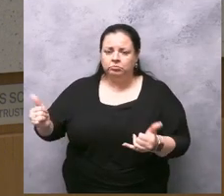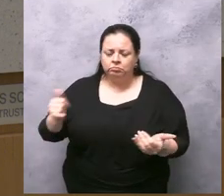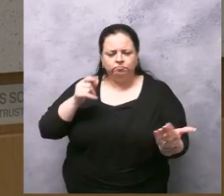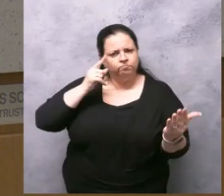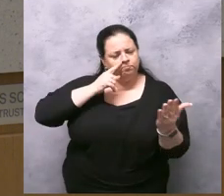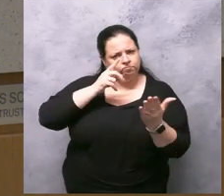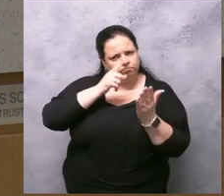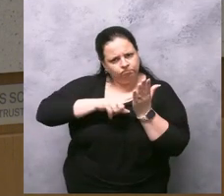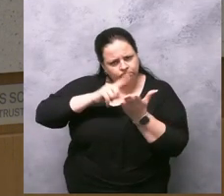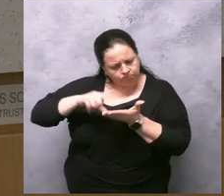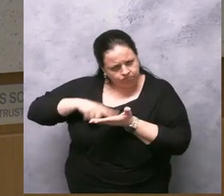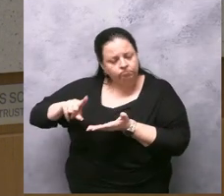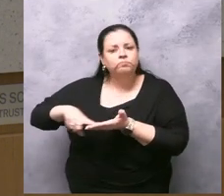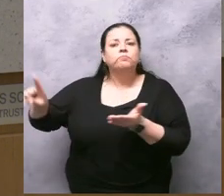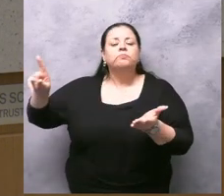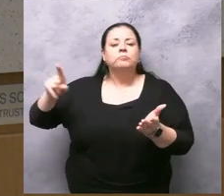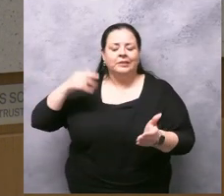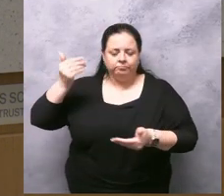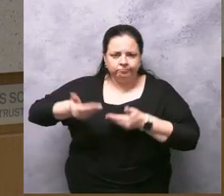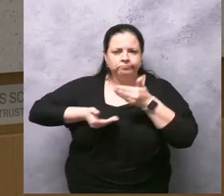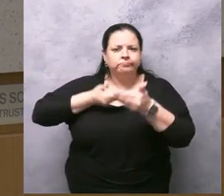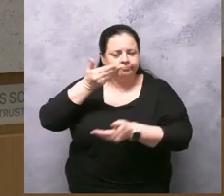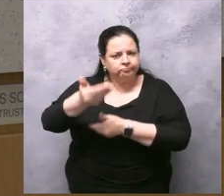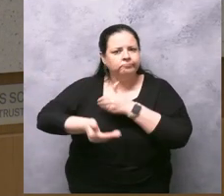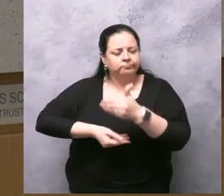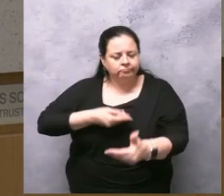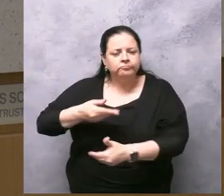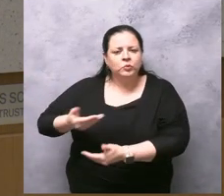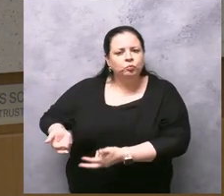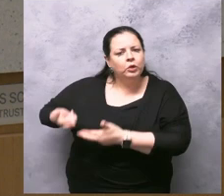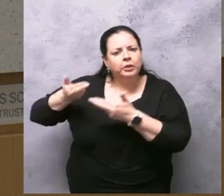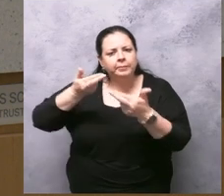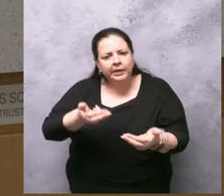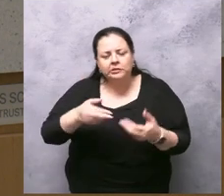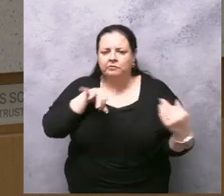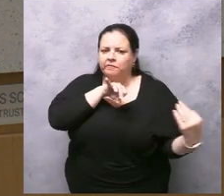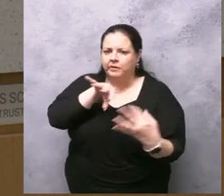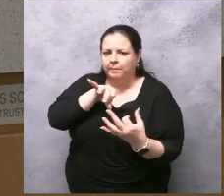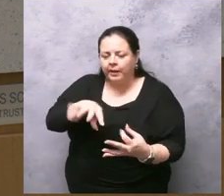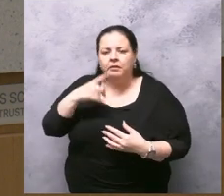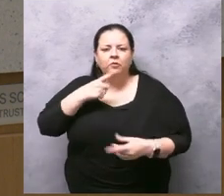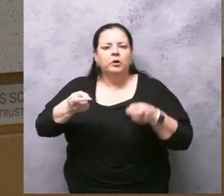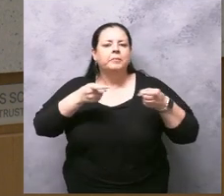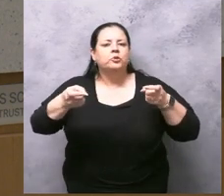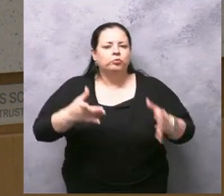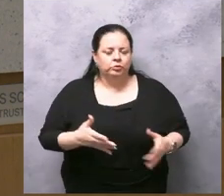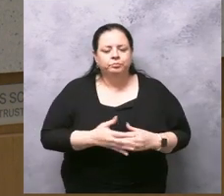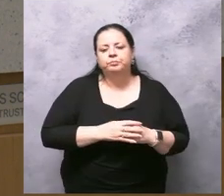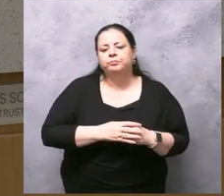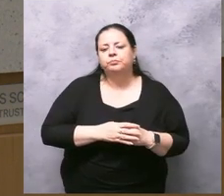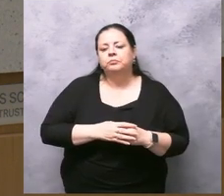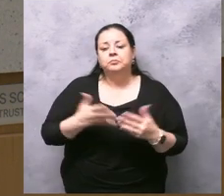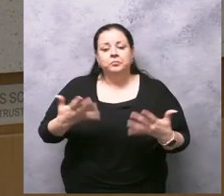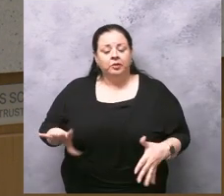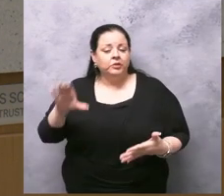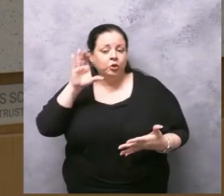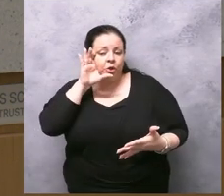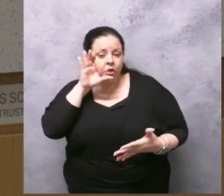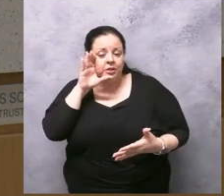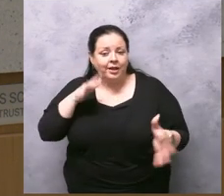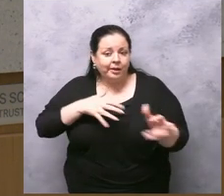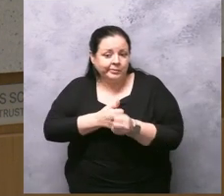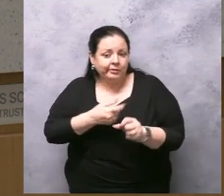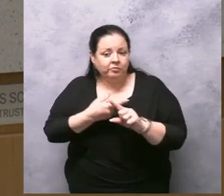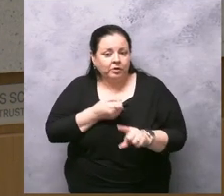committees, and they are in process of providing their recommendations and feedback to our administration. We've already heard the update from